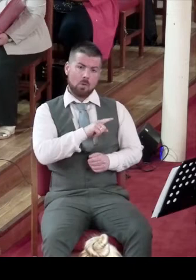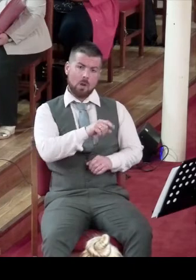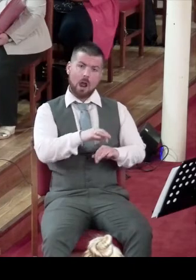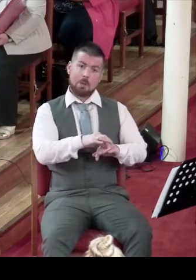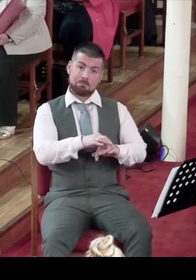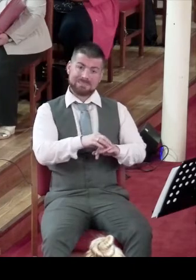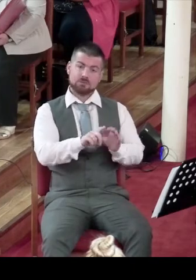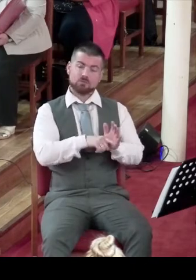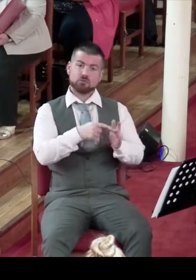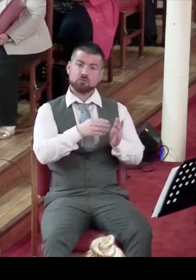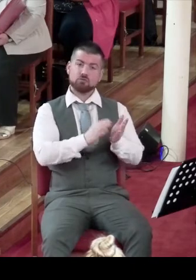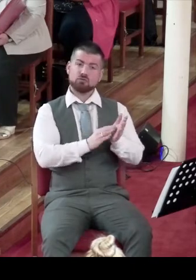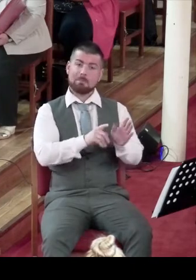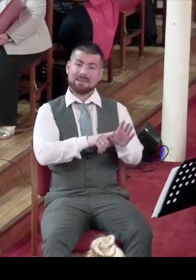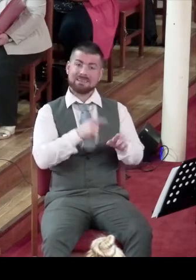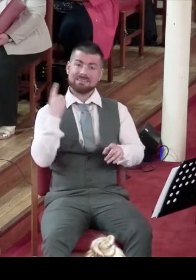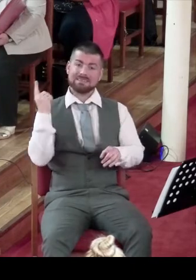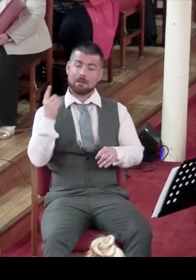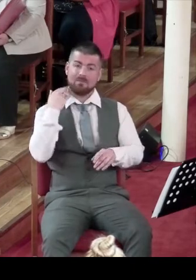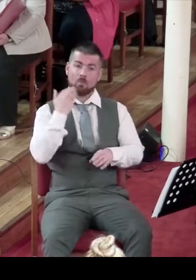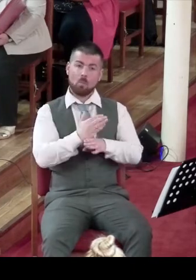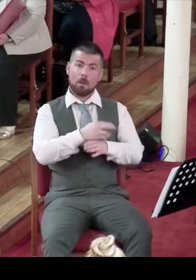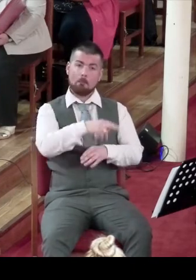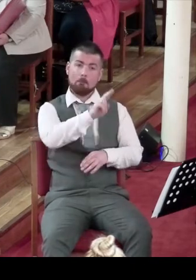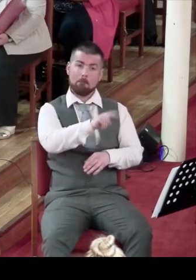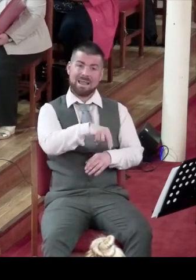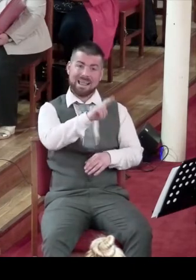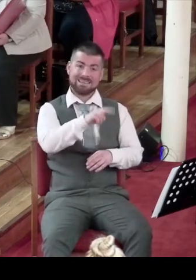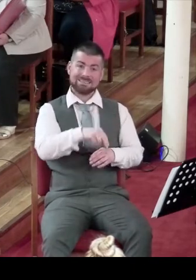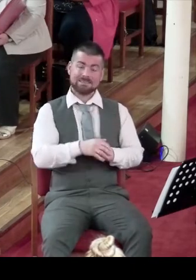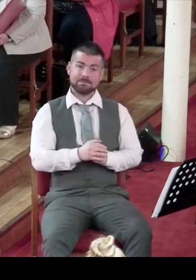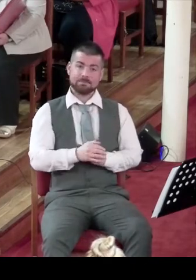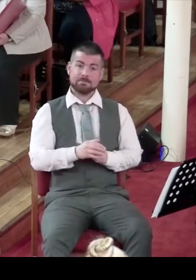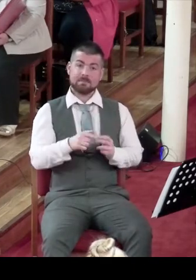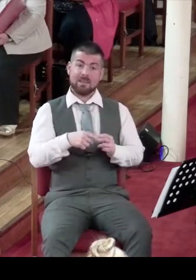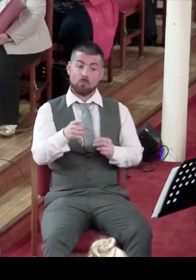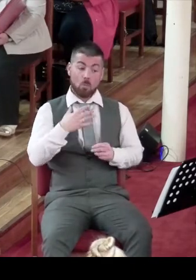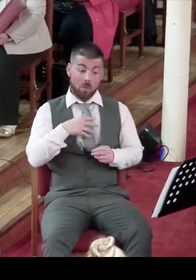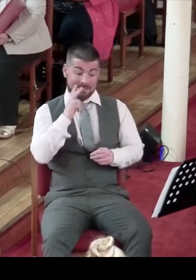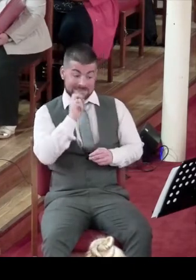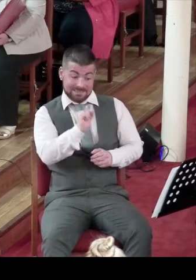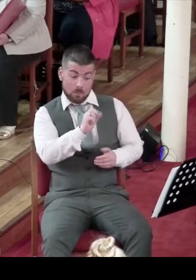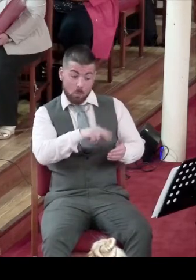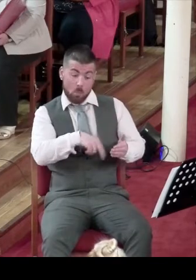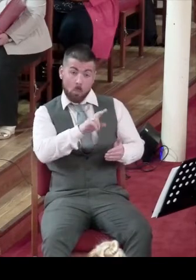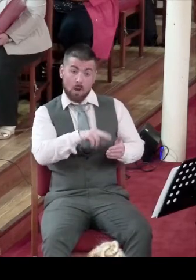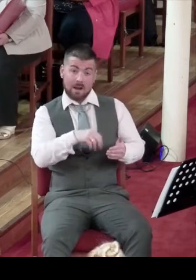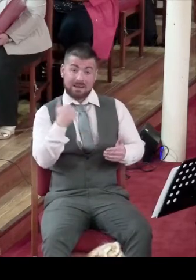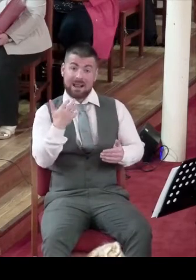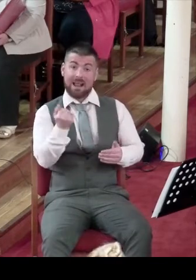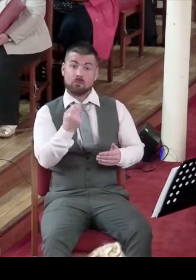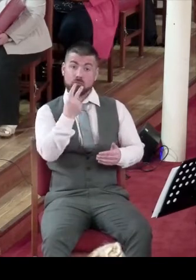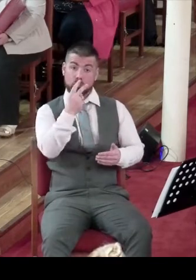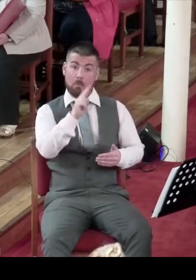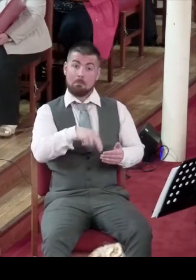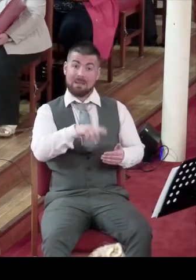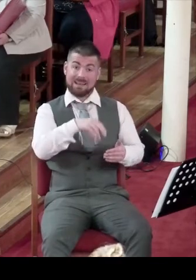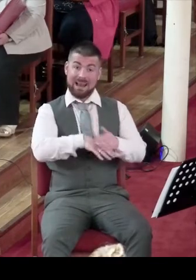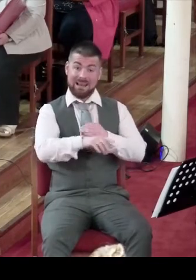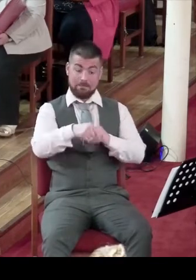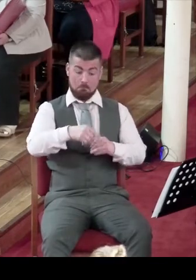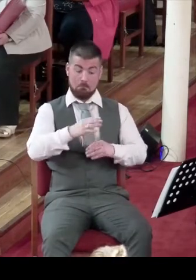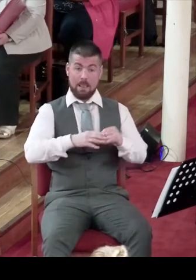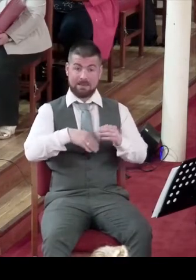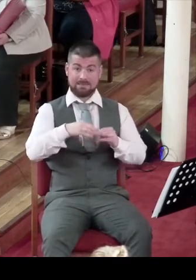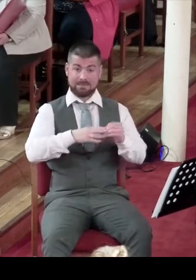Jimmy, was a painter. And if you want to see some of his work, then there are two paintings within the building, one out